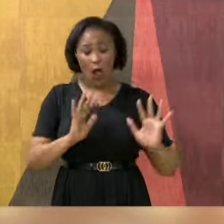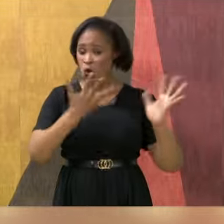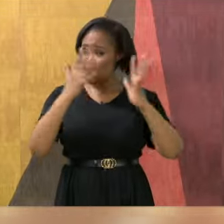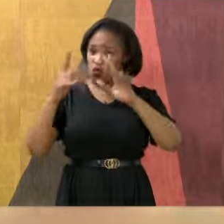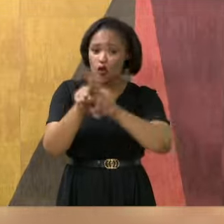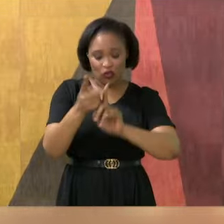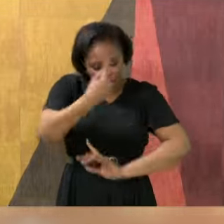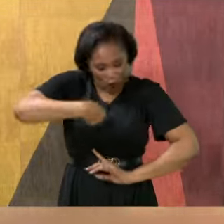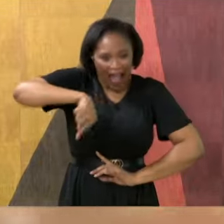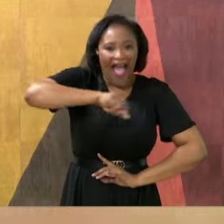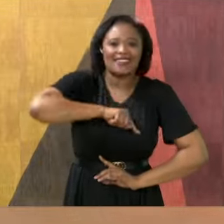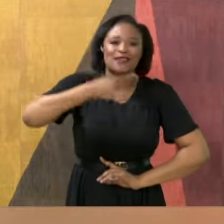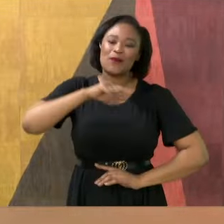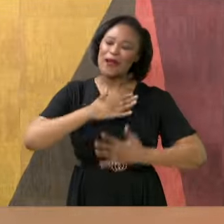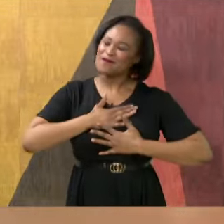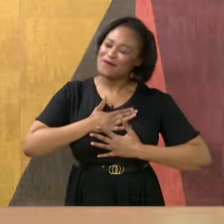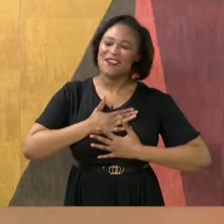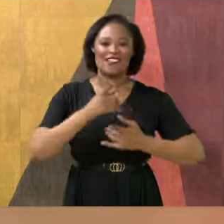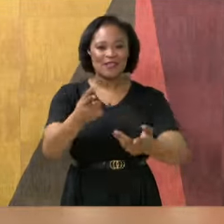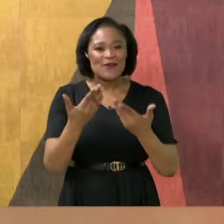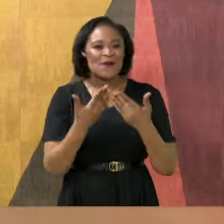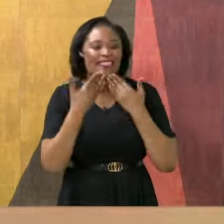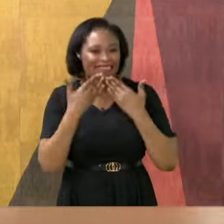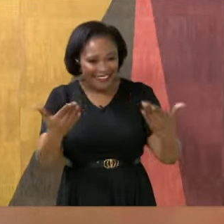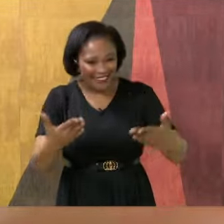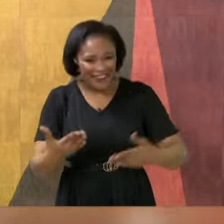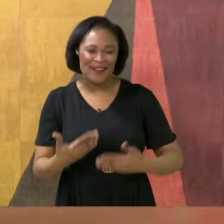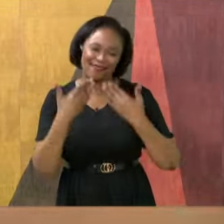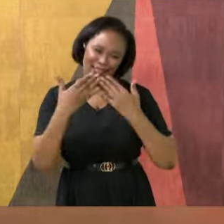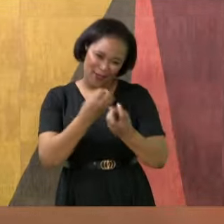so many of us. And we appreciate you, and we can't wait to see all the incredible things you do.